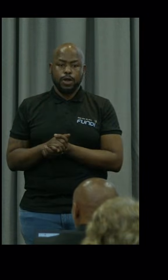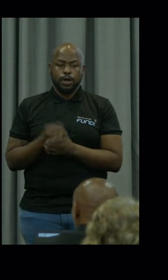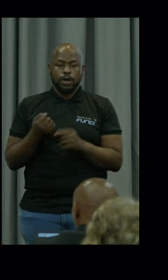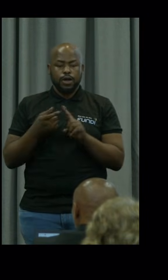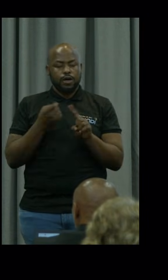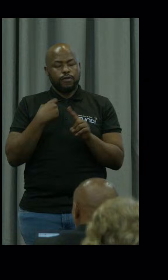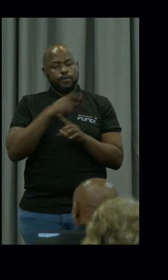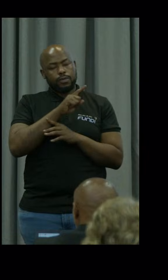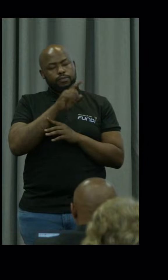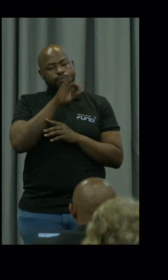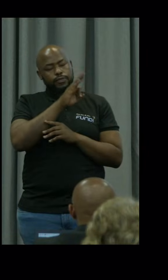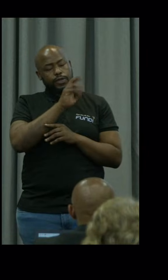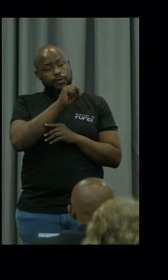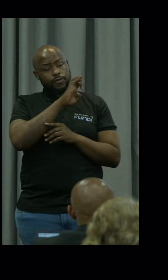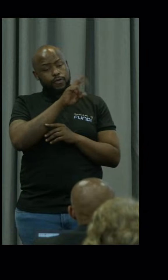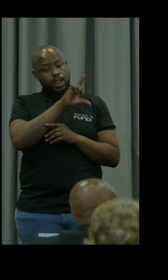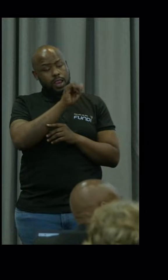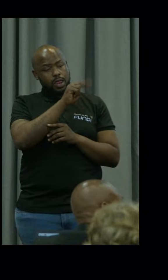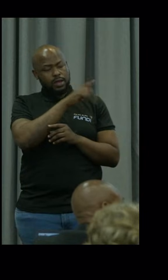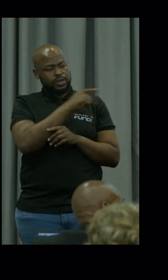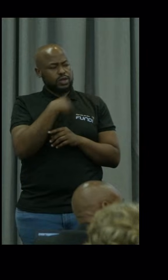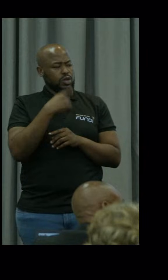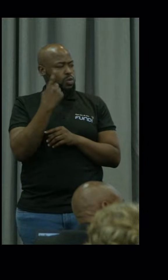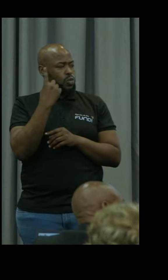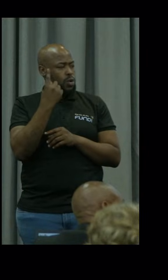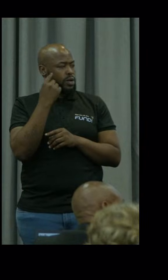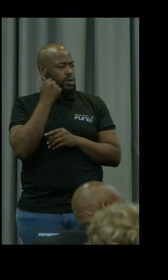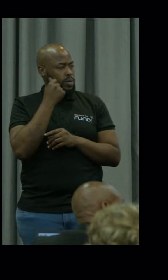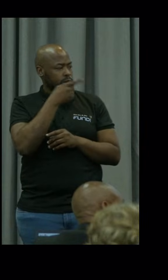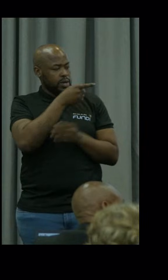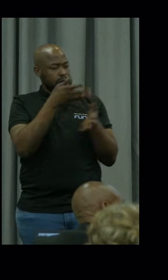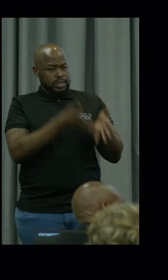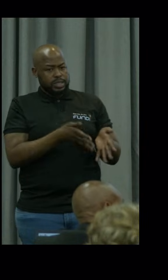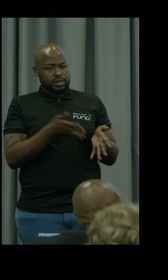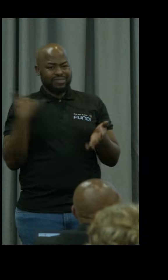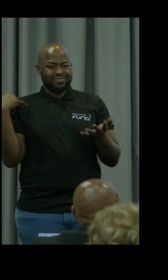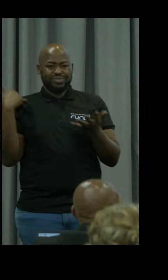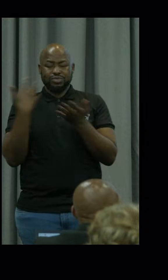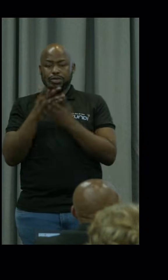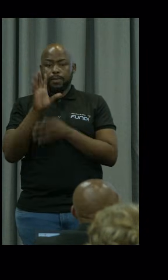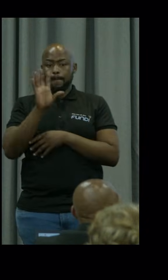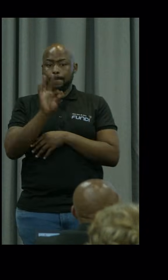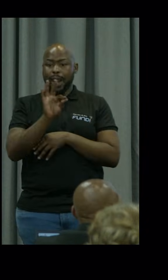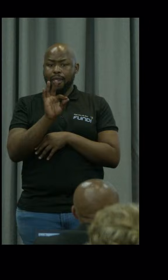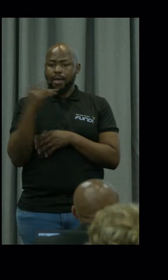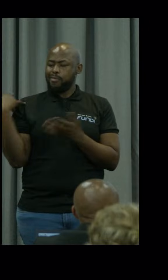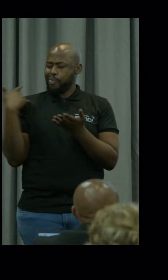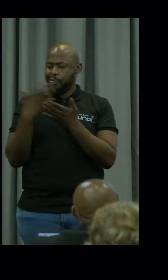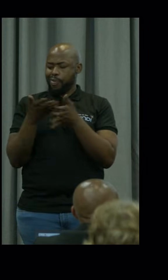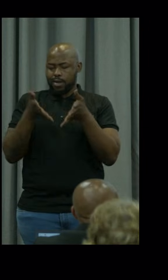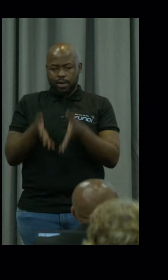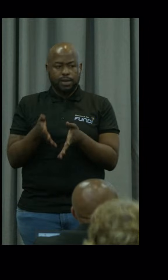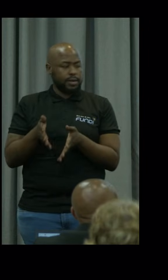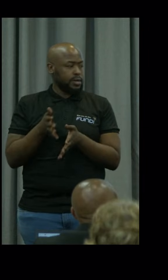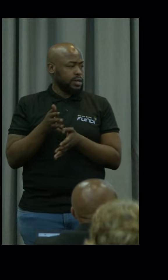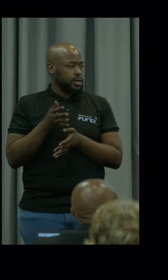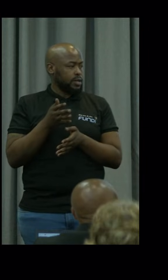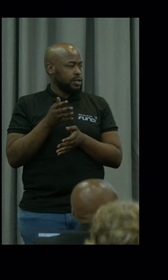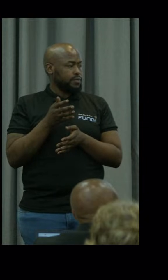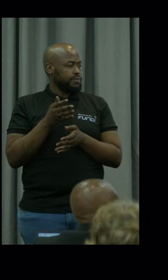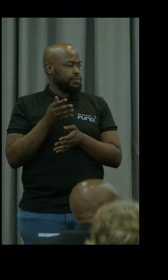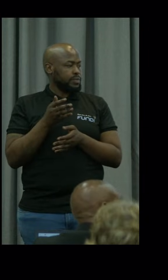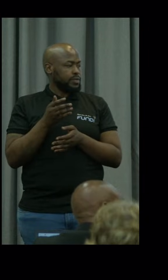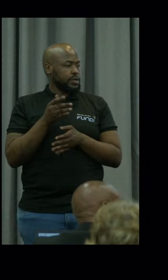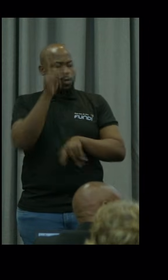Finland. The one gentleman has joined us. He's been with us since Monday. Professor Ropo,